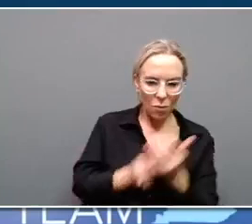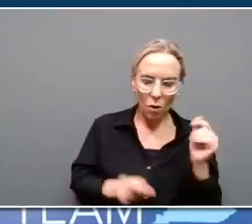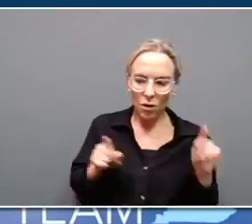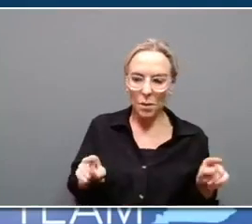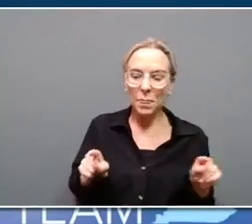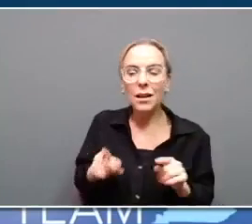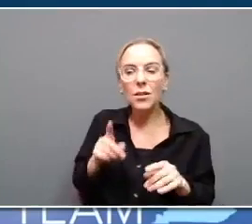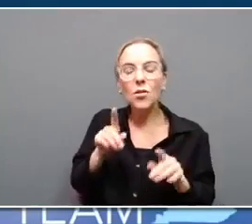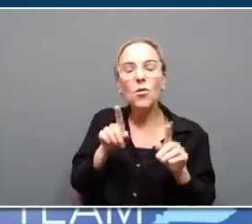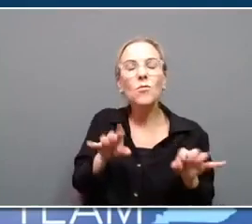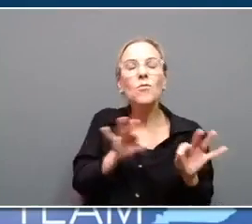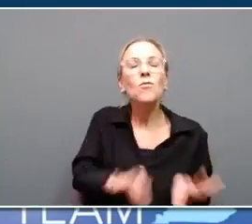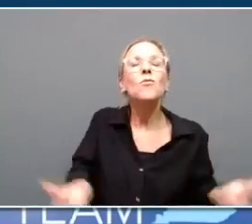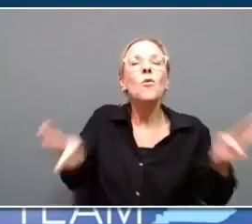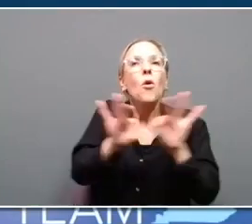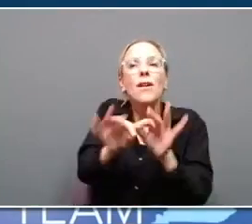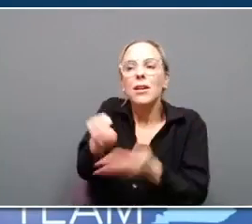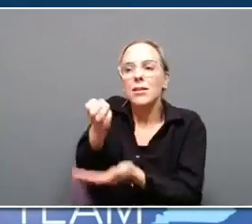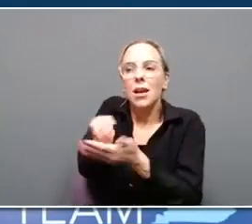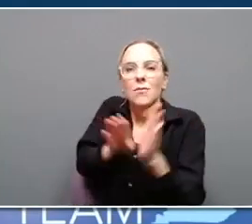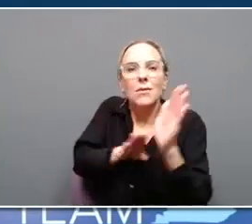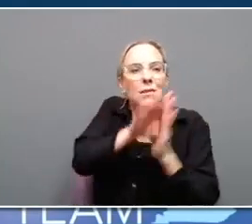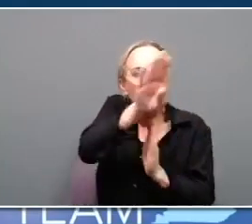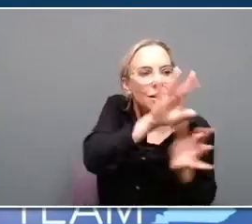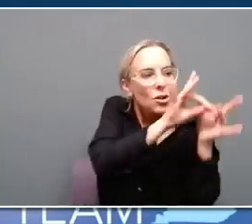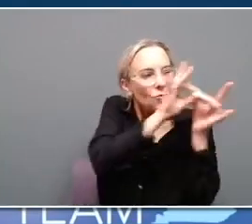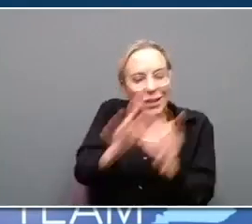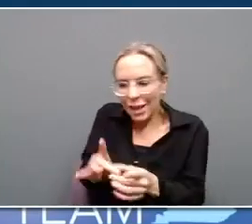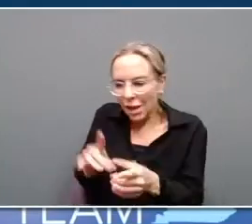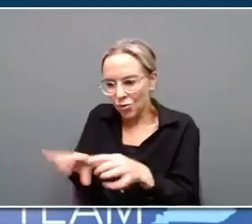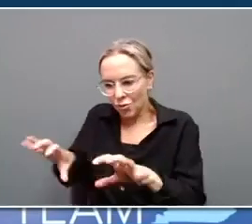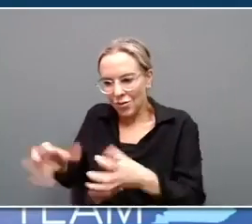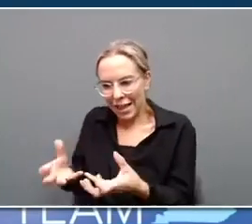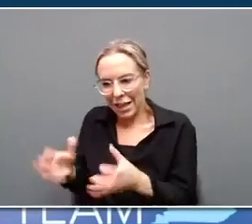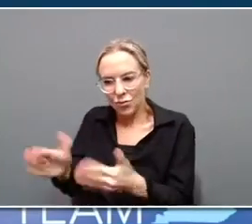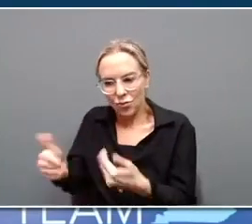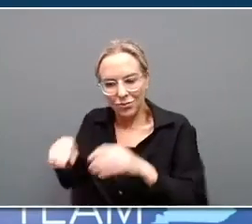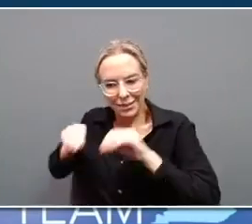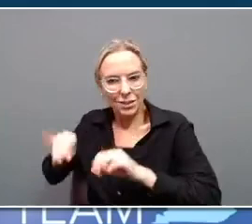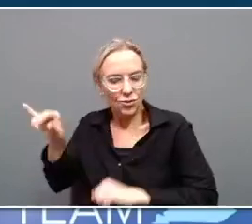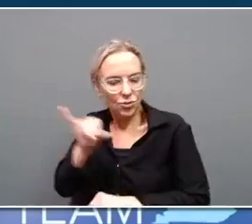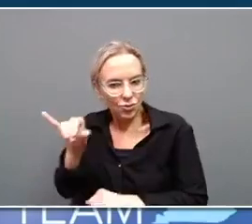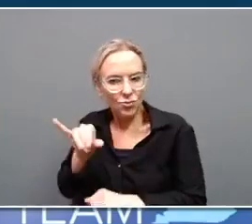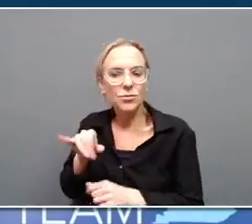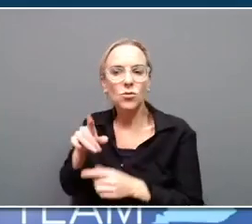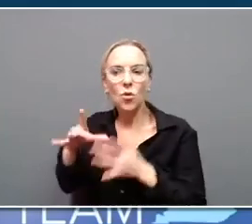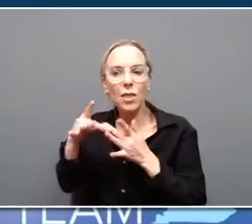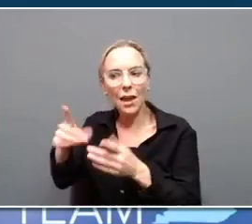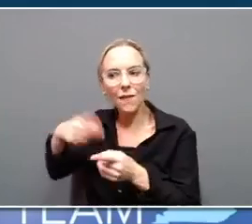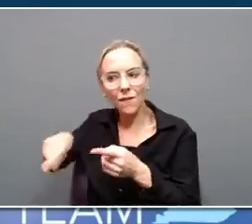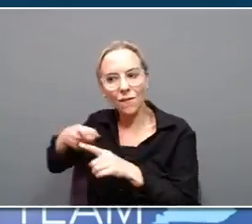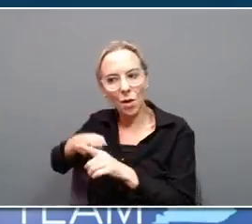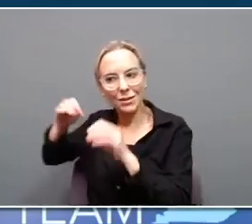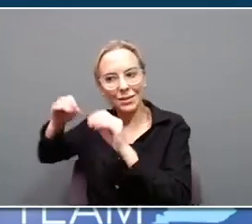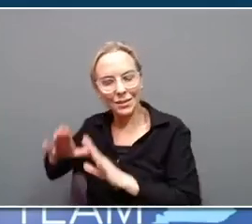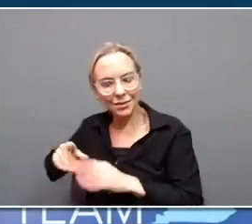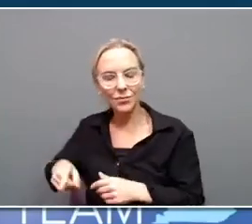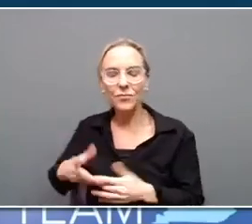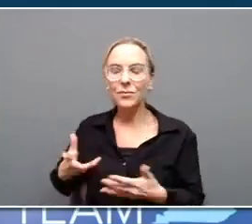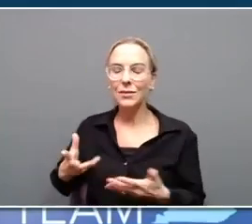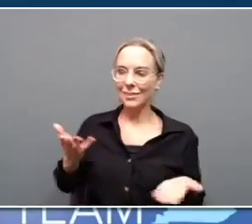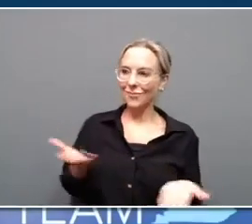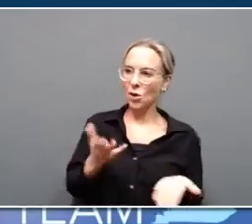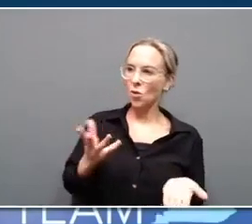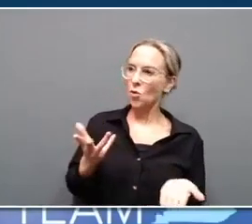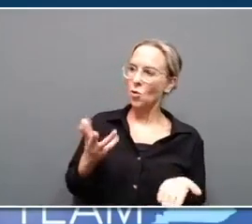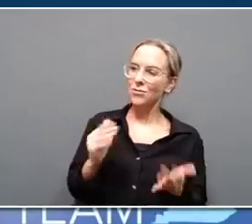today, being led by our original job creators, our educators. And we have some of the finest educators right here in